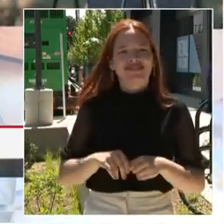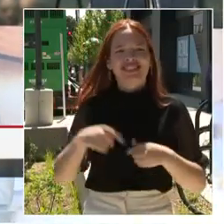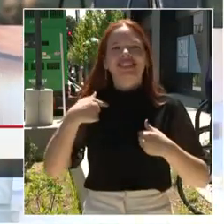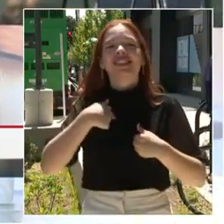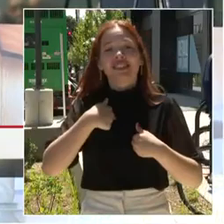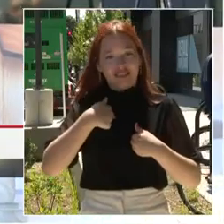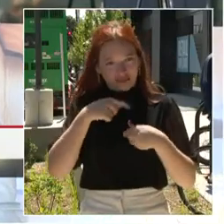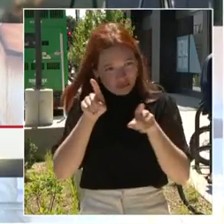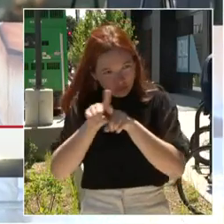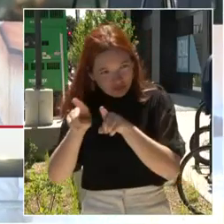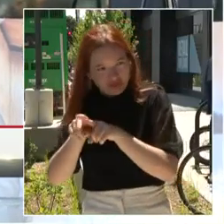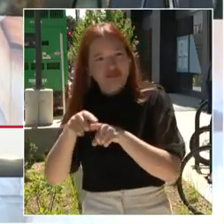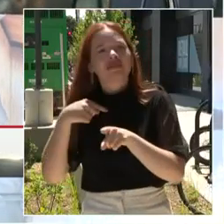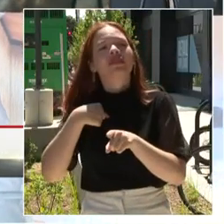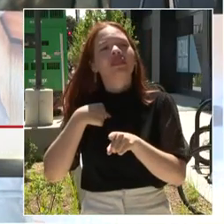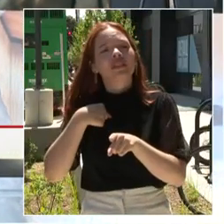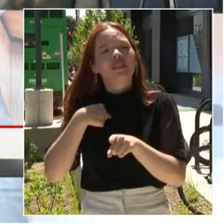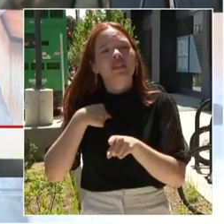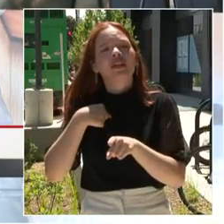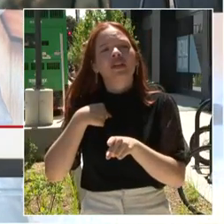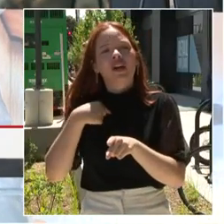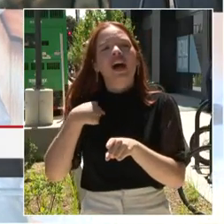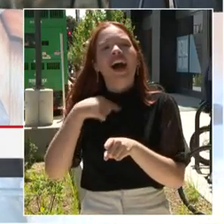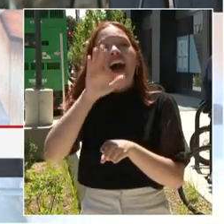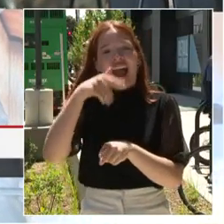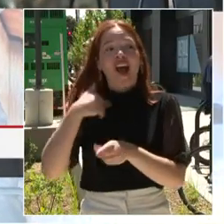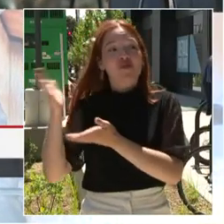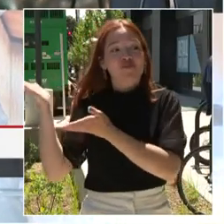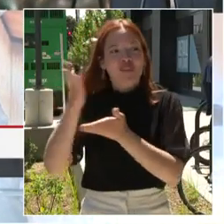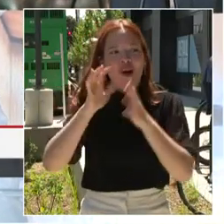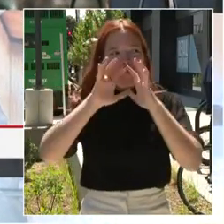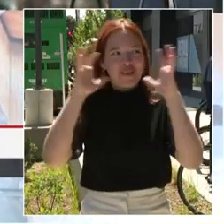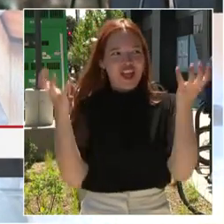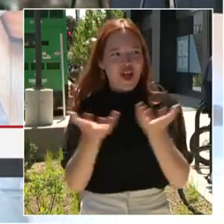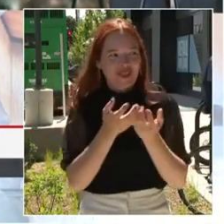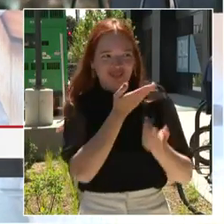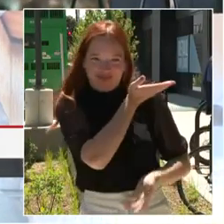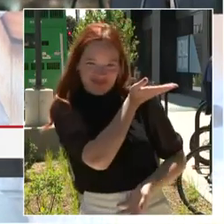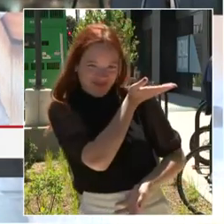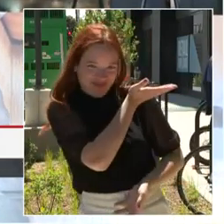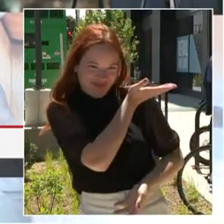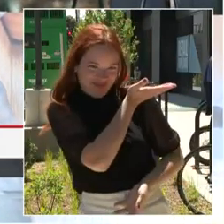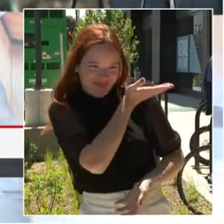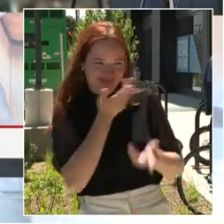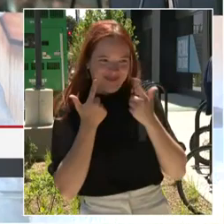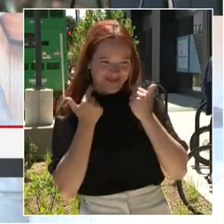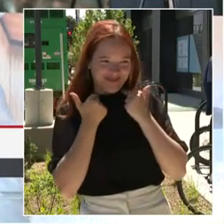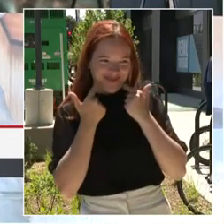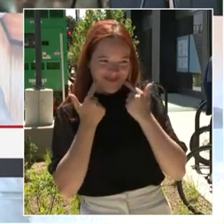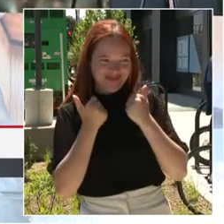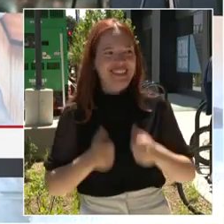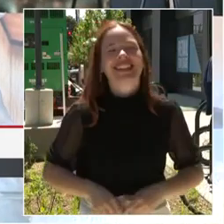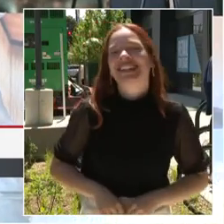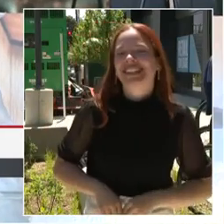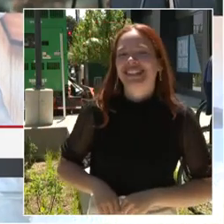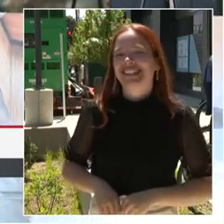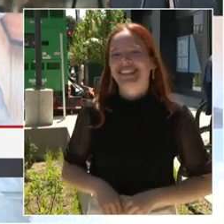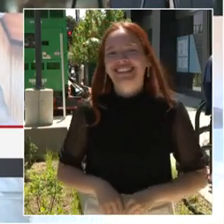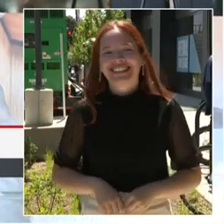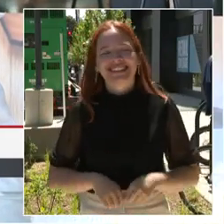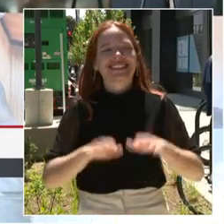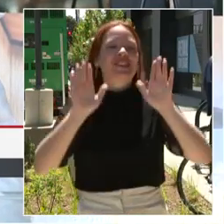Listen, what a great day for the District of Columbia. What a great day for Ward